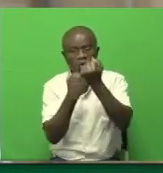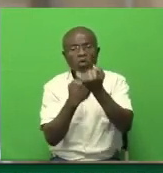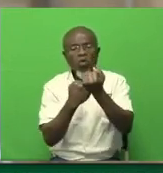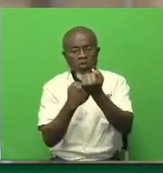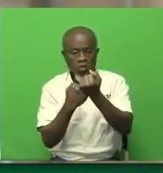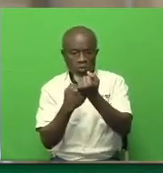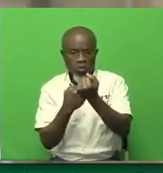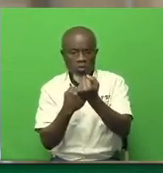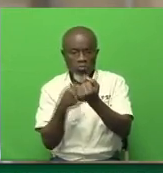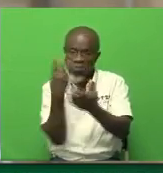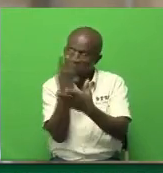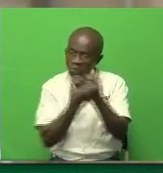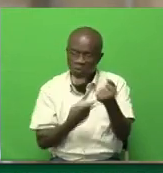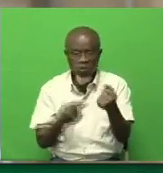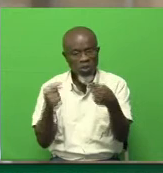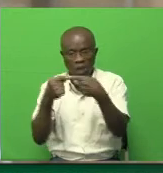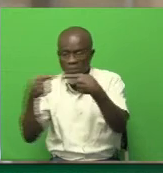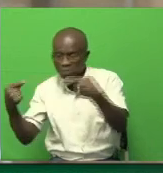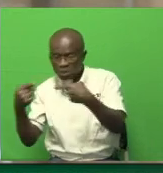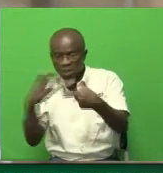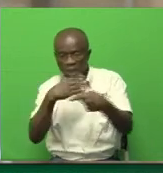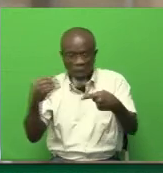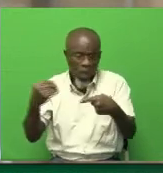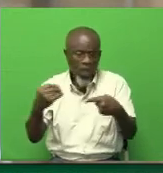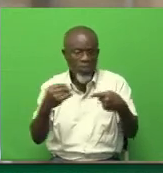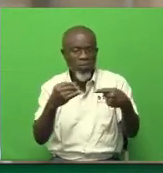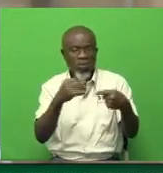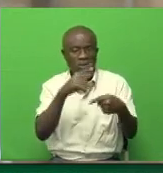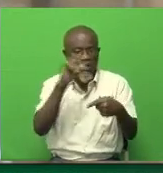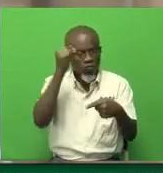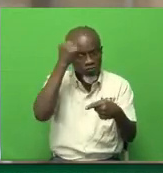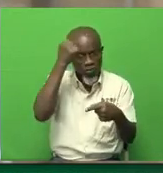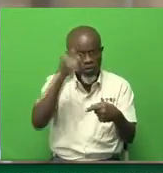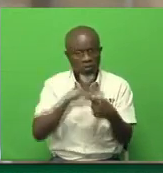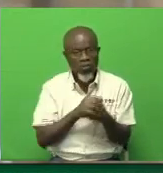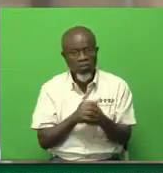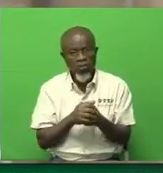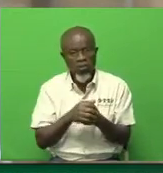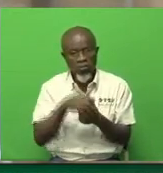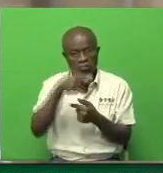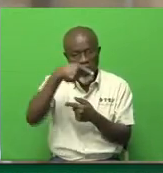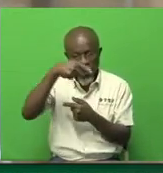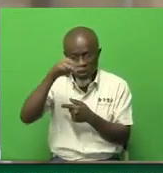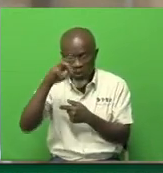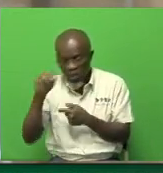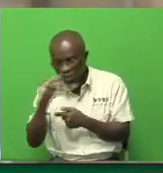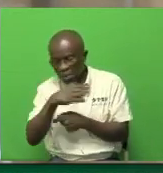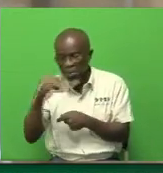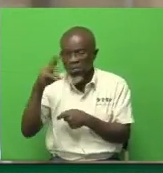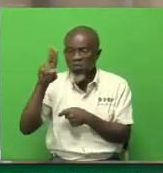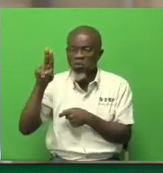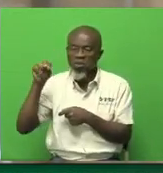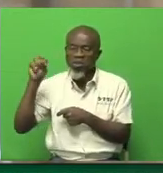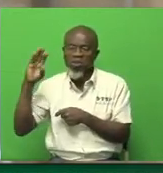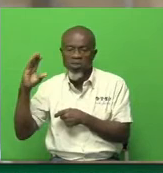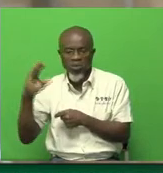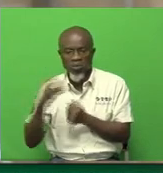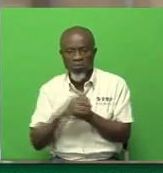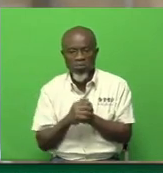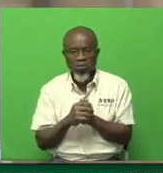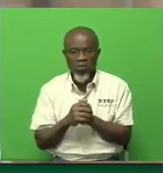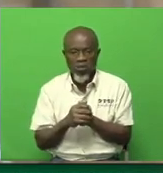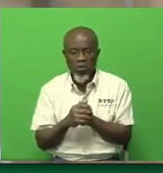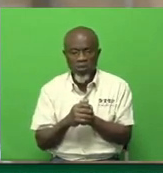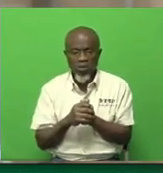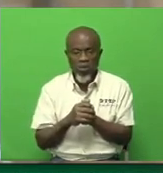the house especially on those opposite benefiting from an efficient water supply the member for Manzanilla can tell you that and so many